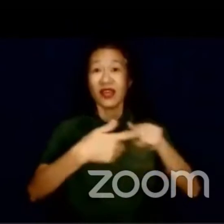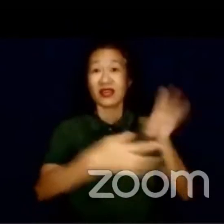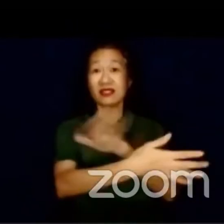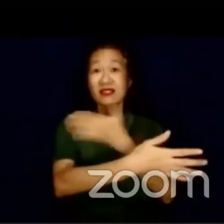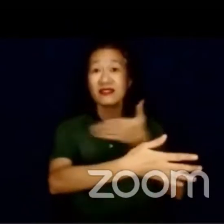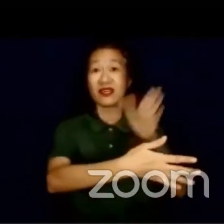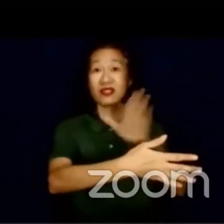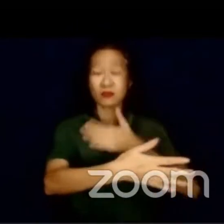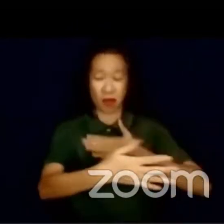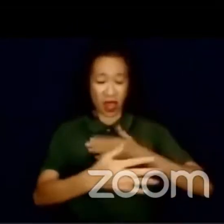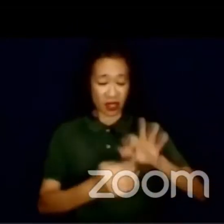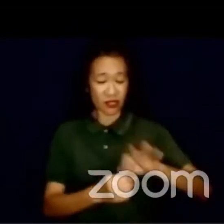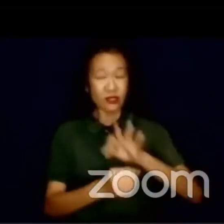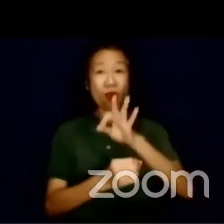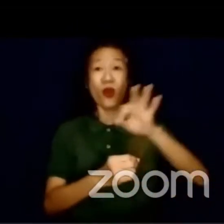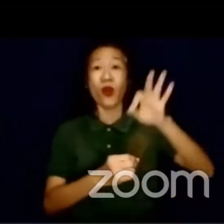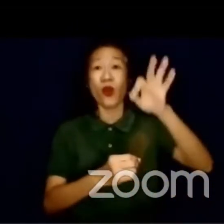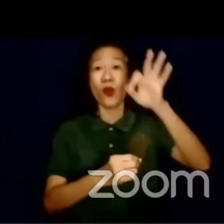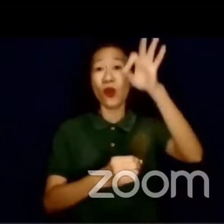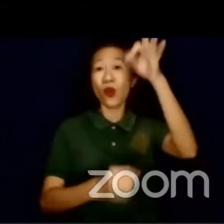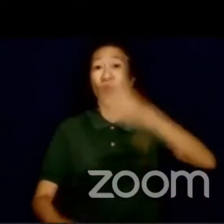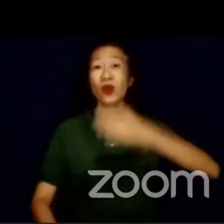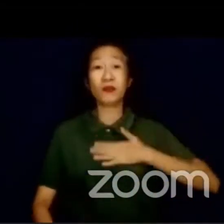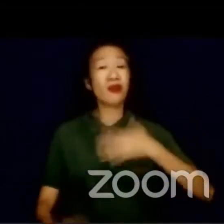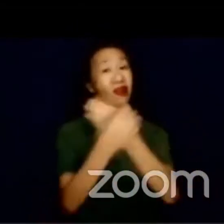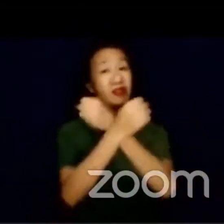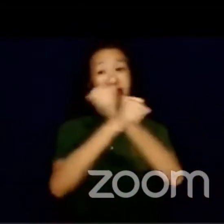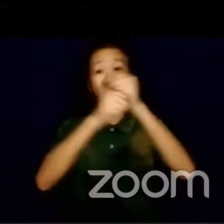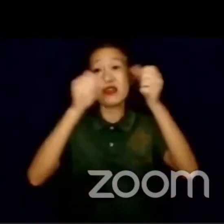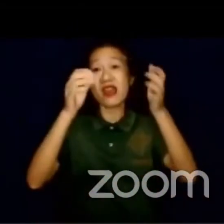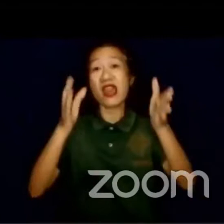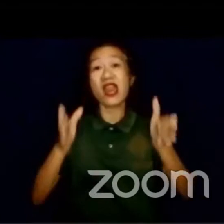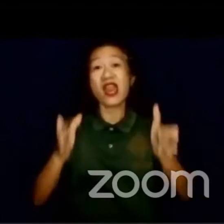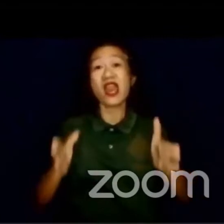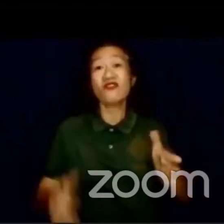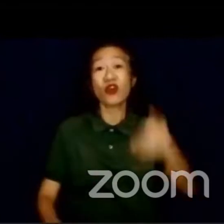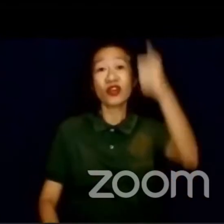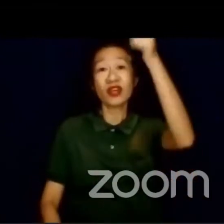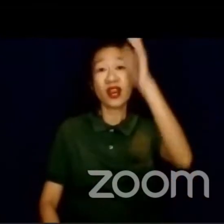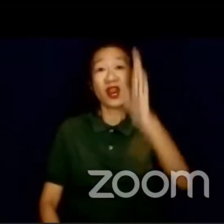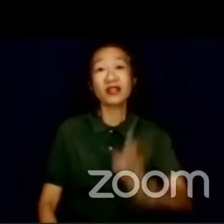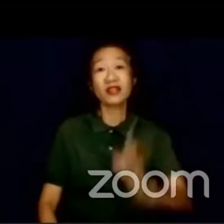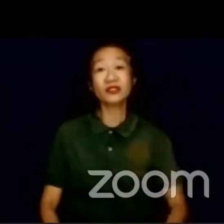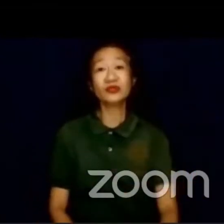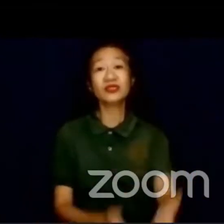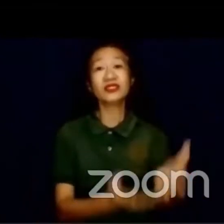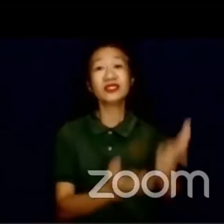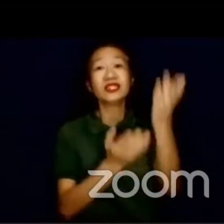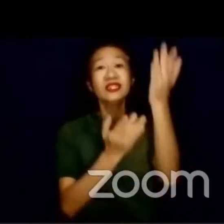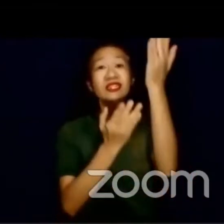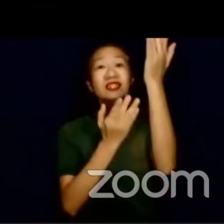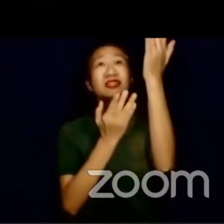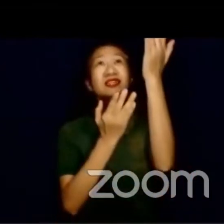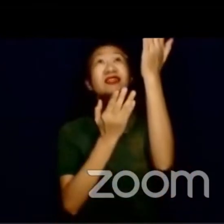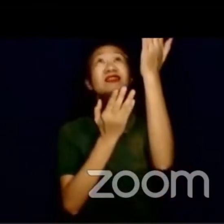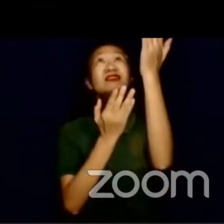art. Then sings my soul, my Savior God,